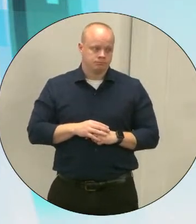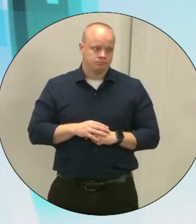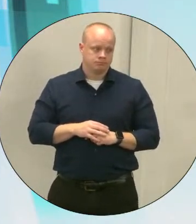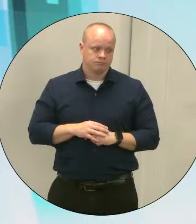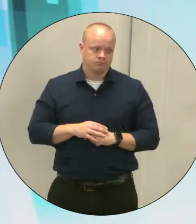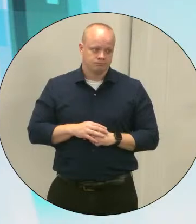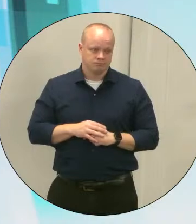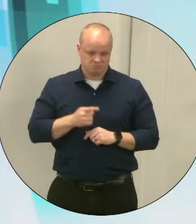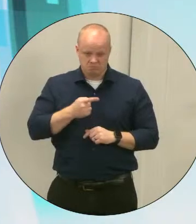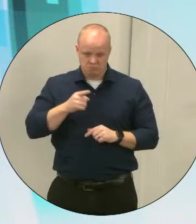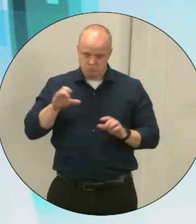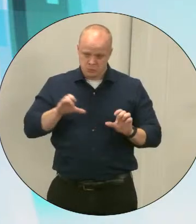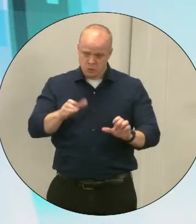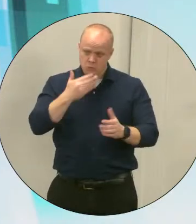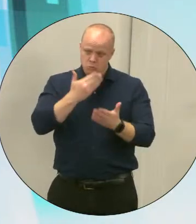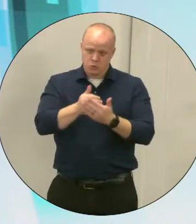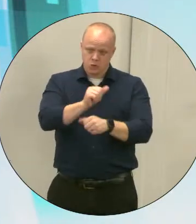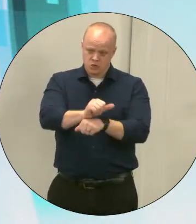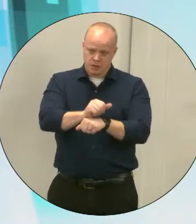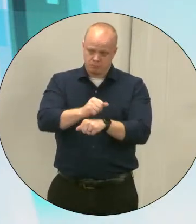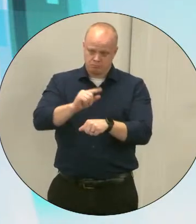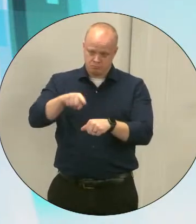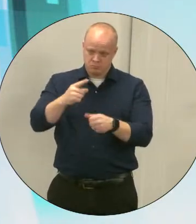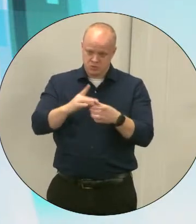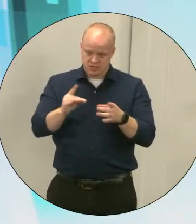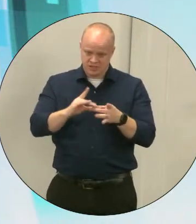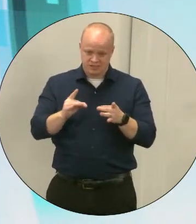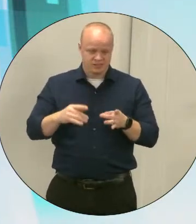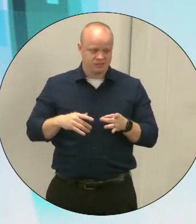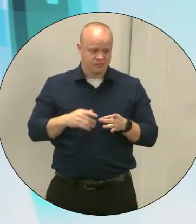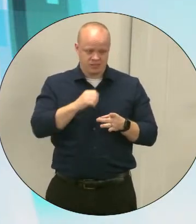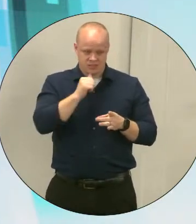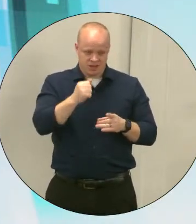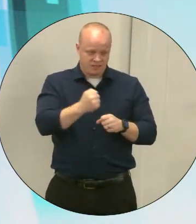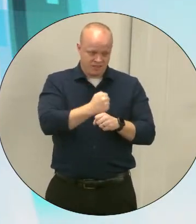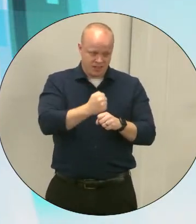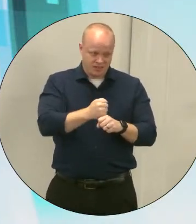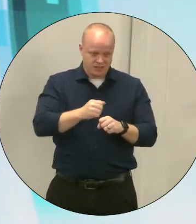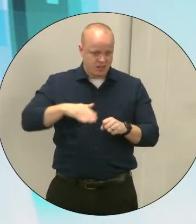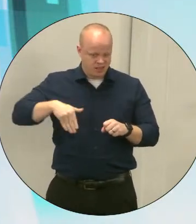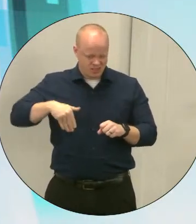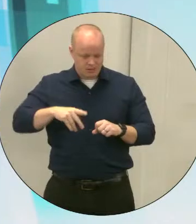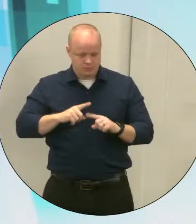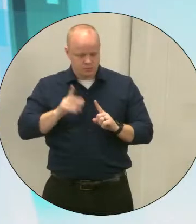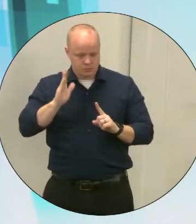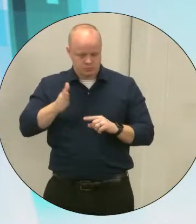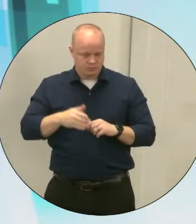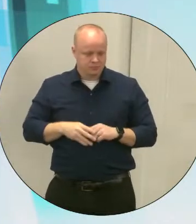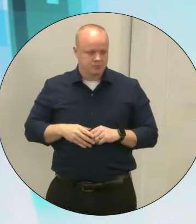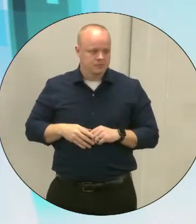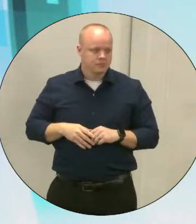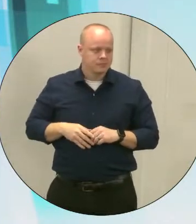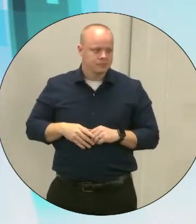You guys are doing a good job. Just want to say that. You guys are not fighting. Not yet, but don't fight.